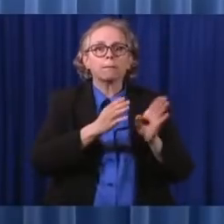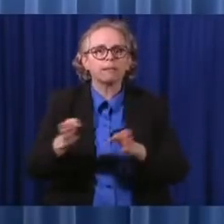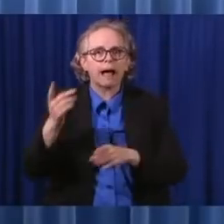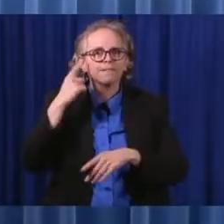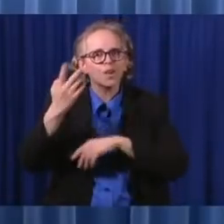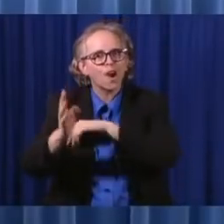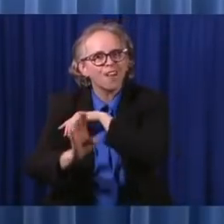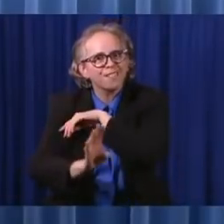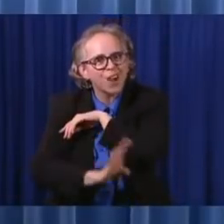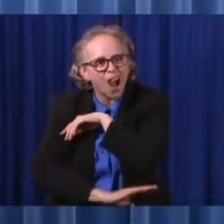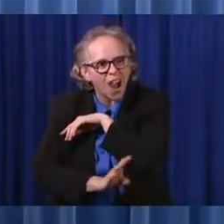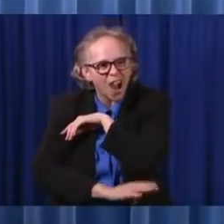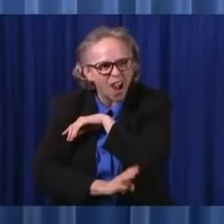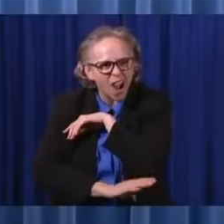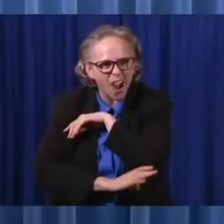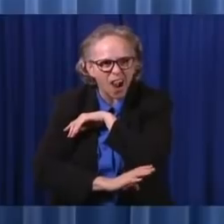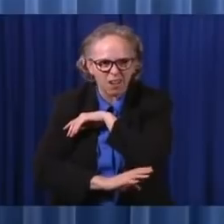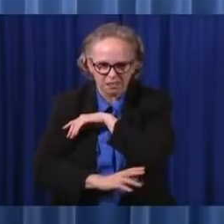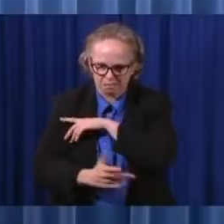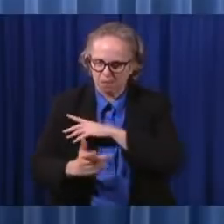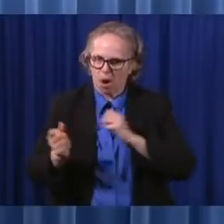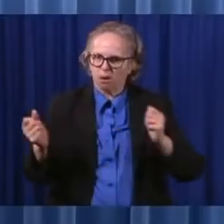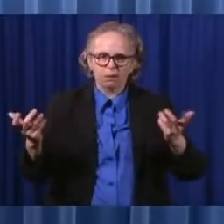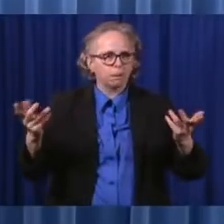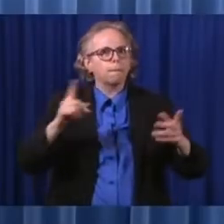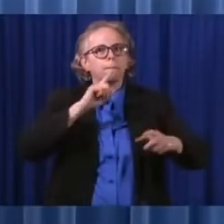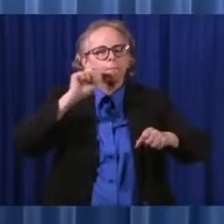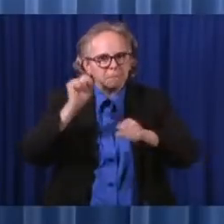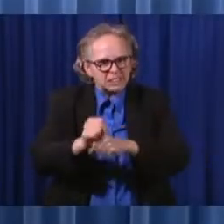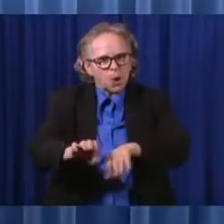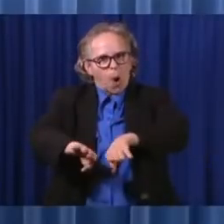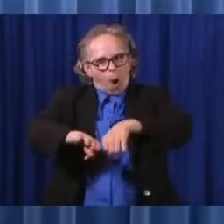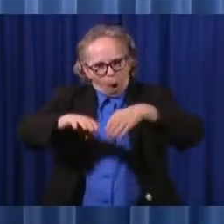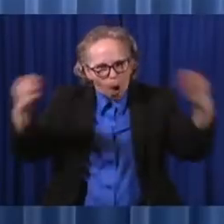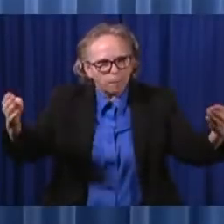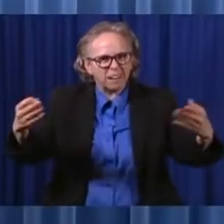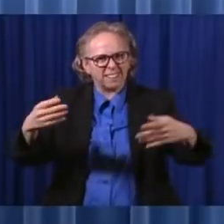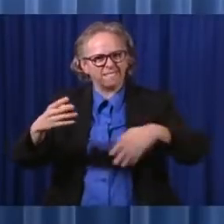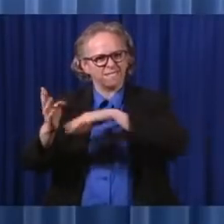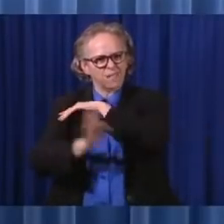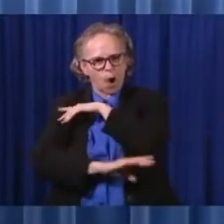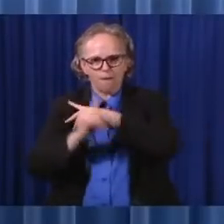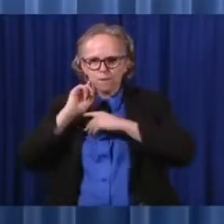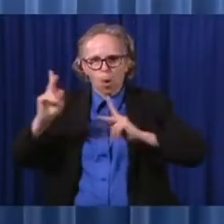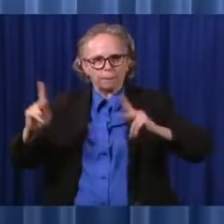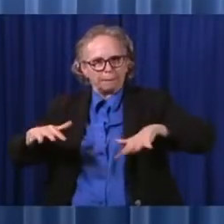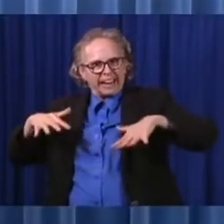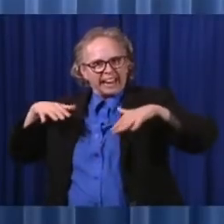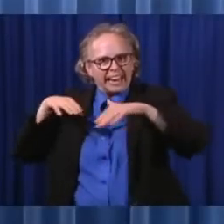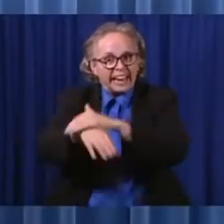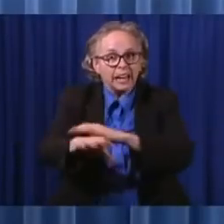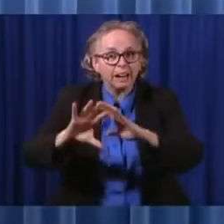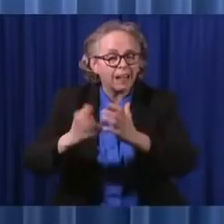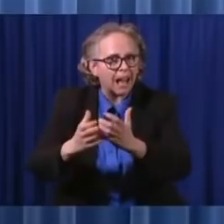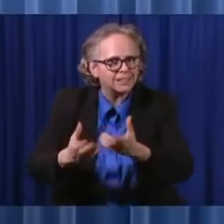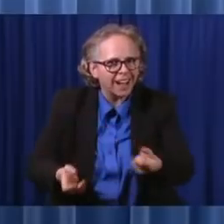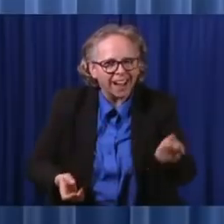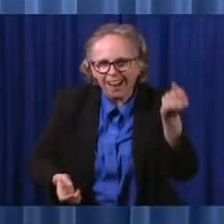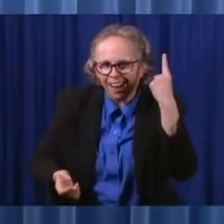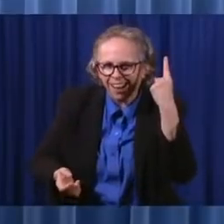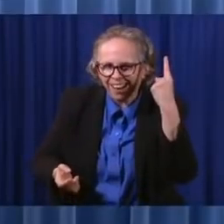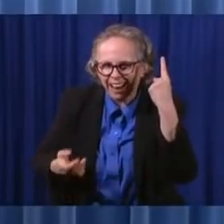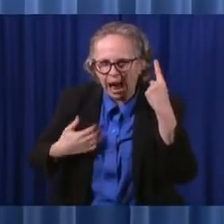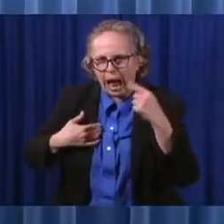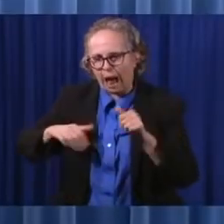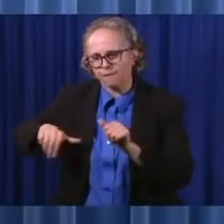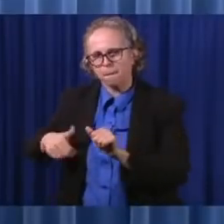fall. They all have contingent plans in case things at some point in the future are not good and